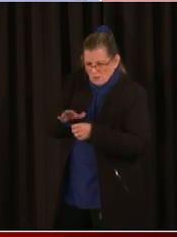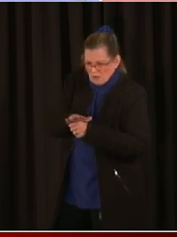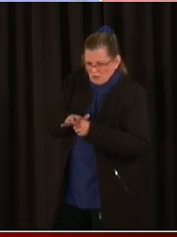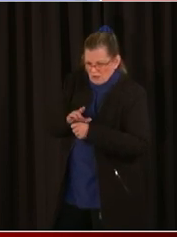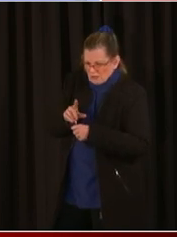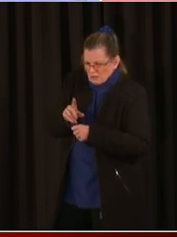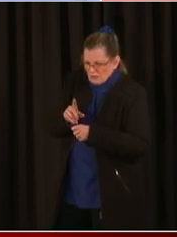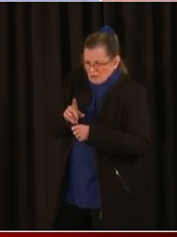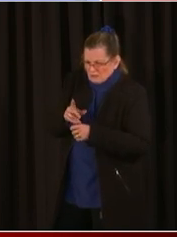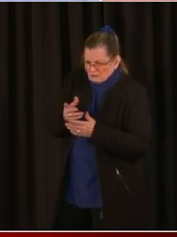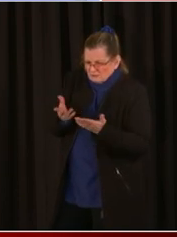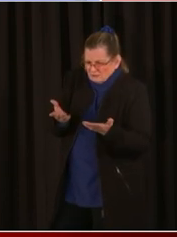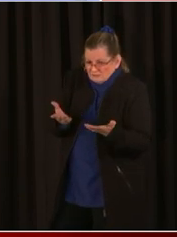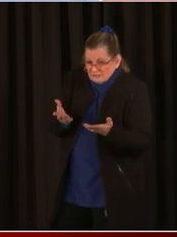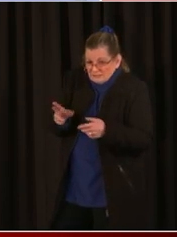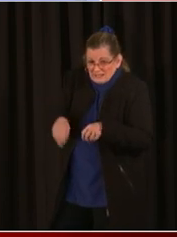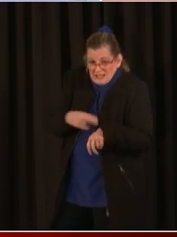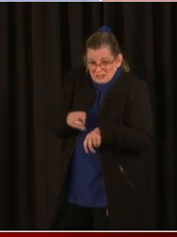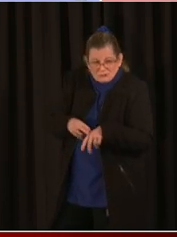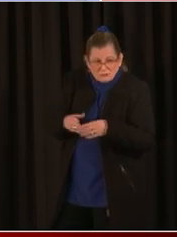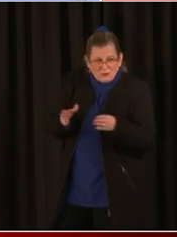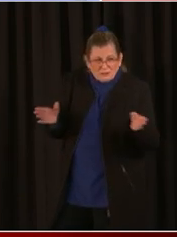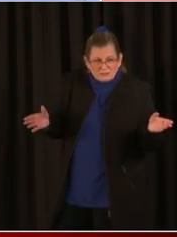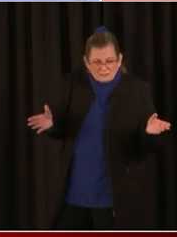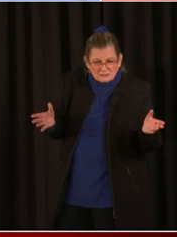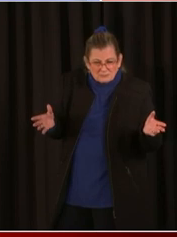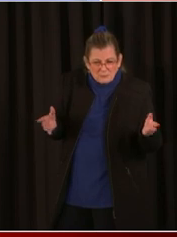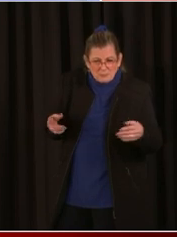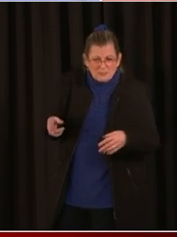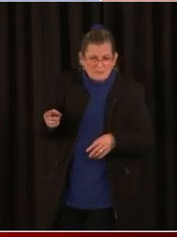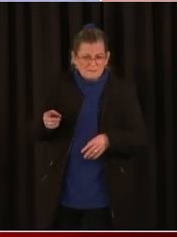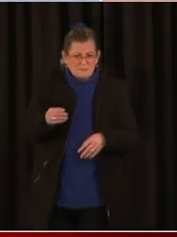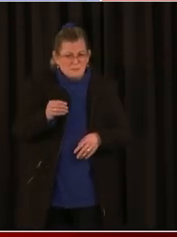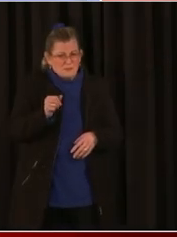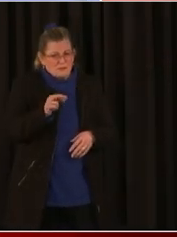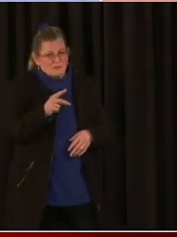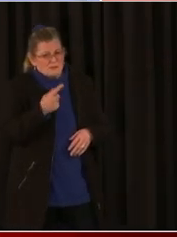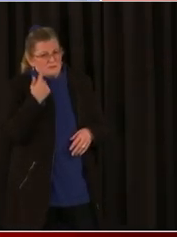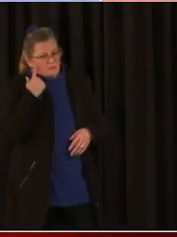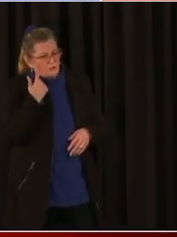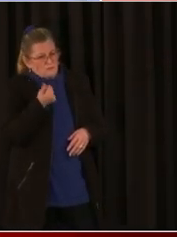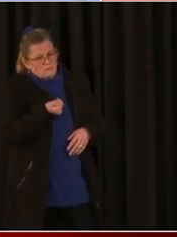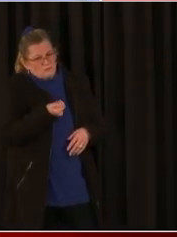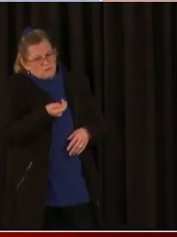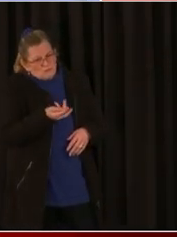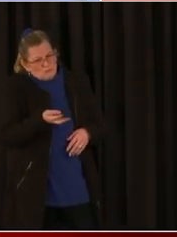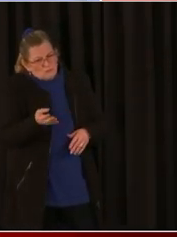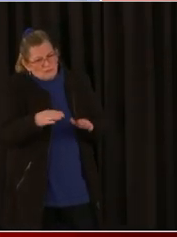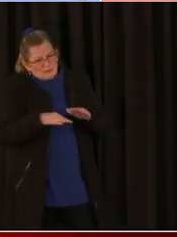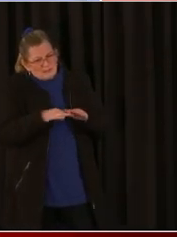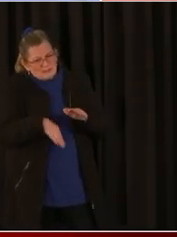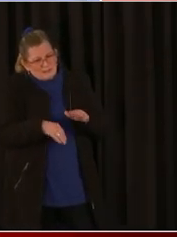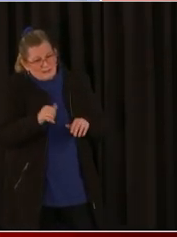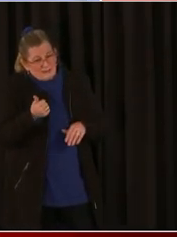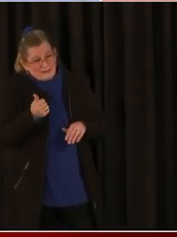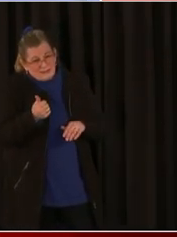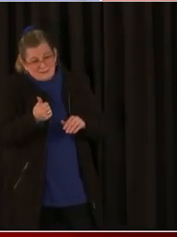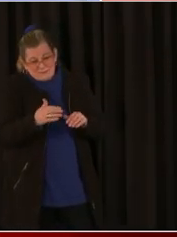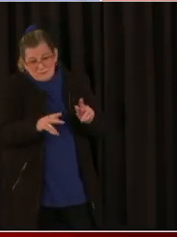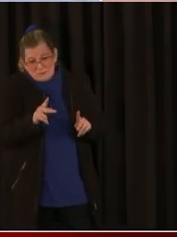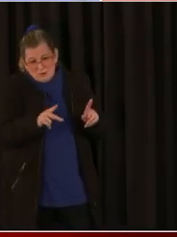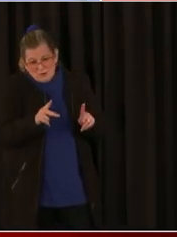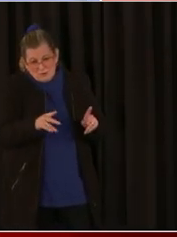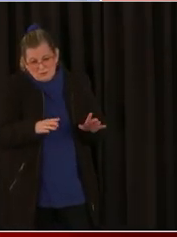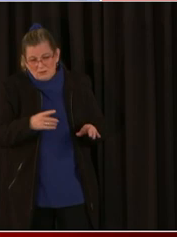you also asking that in the context of a national I've only heard challenge? from a handful, fewer than 10 people just